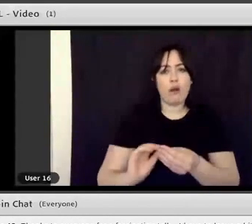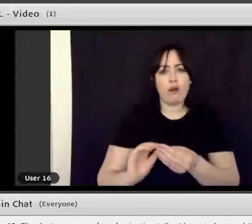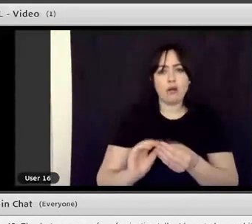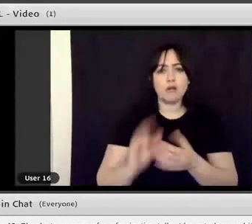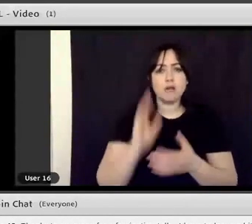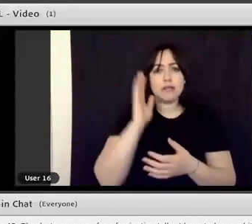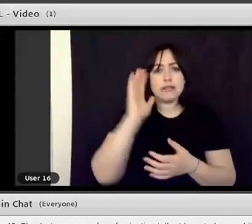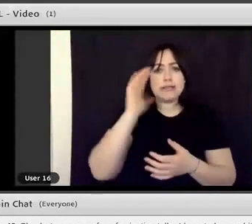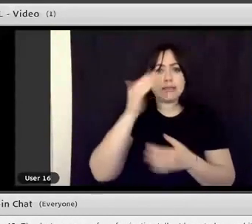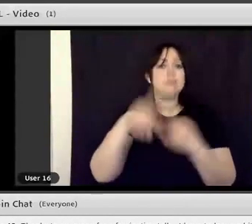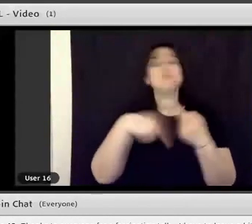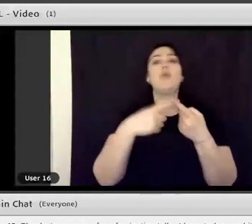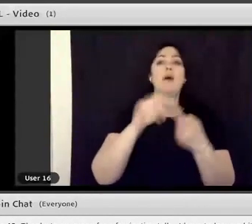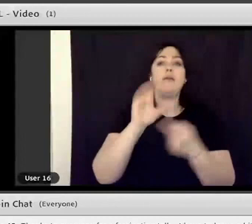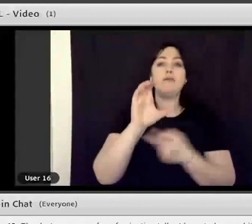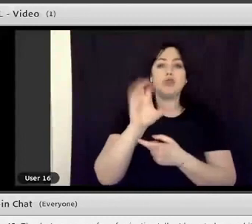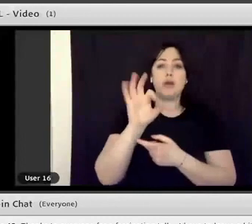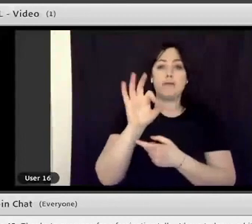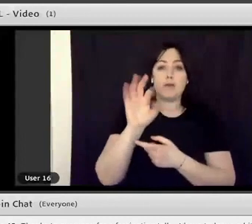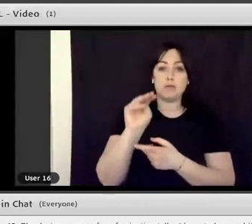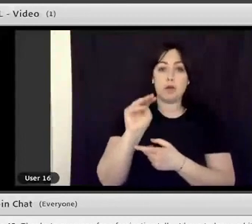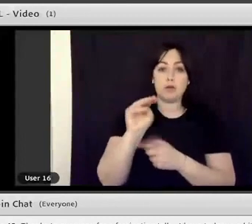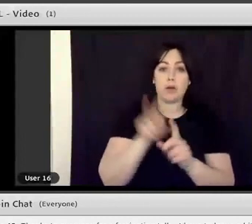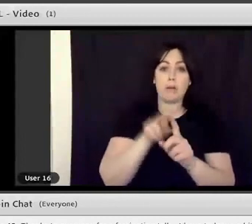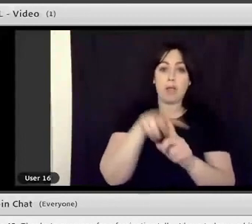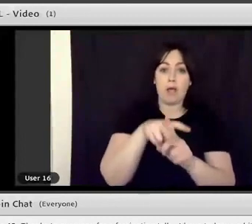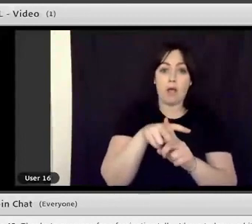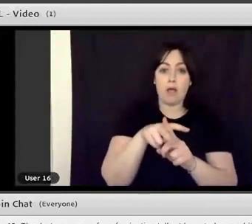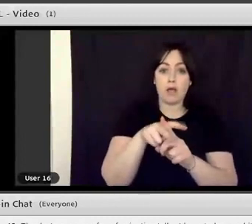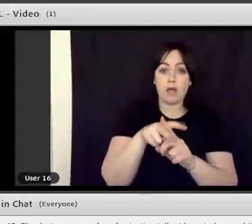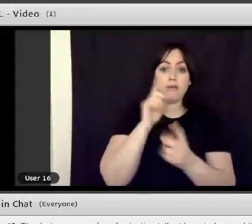is applied between adolescents and their